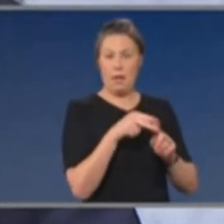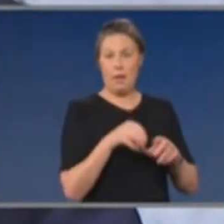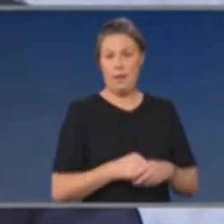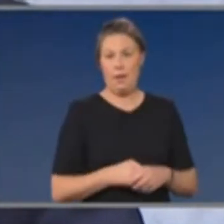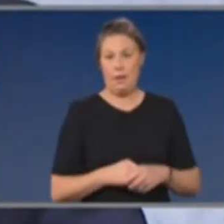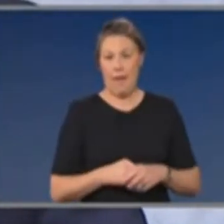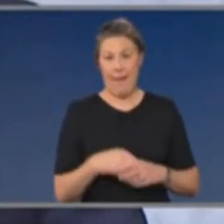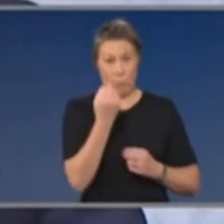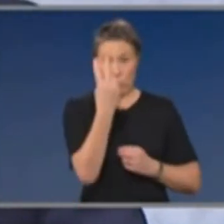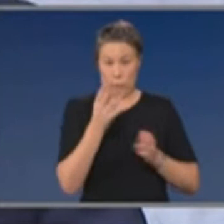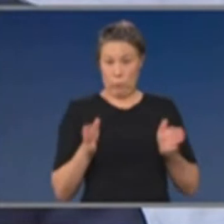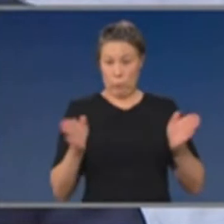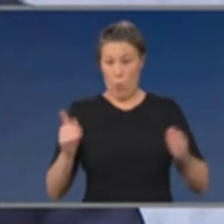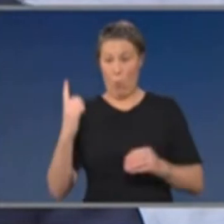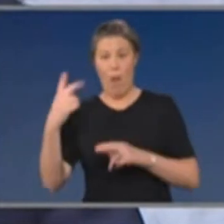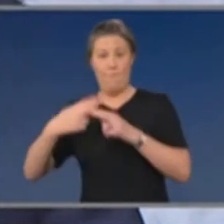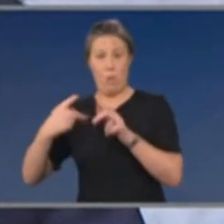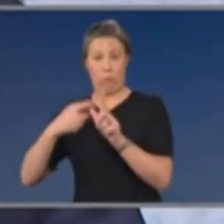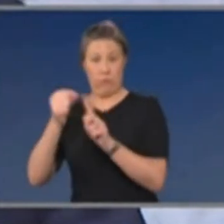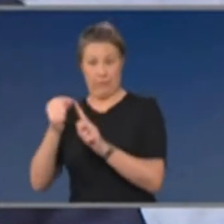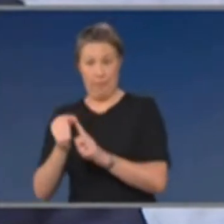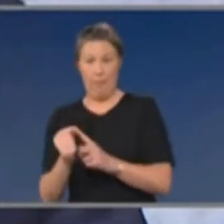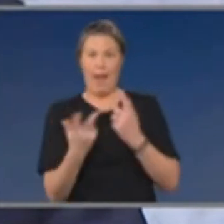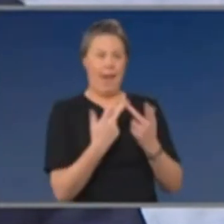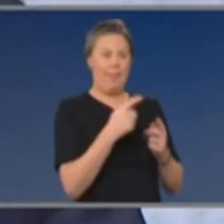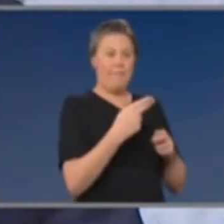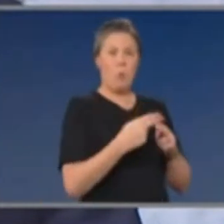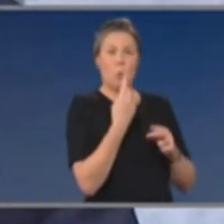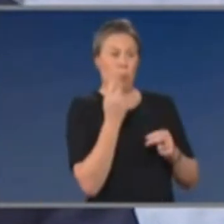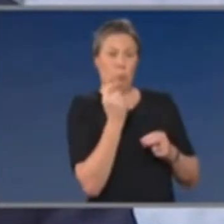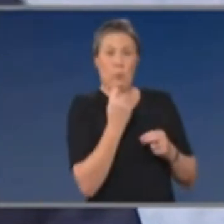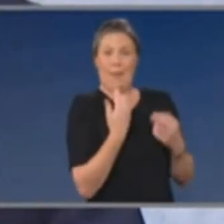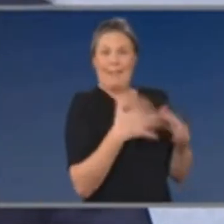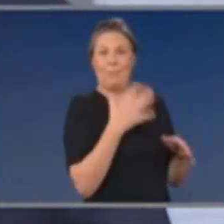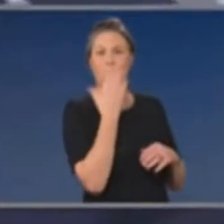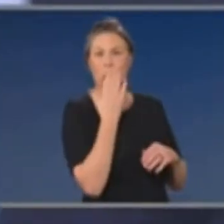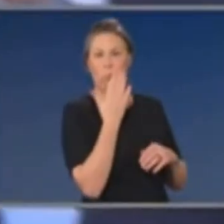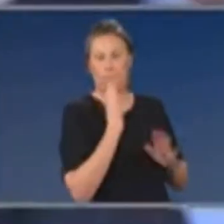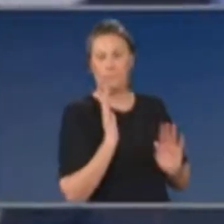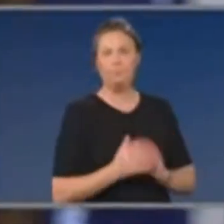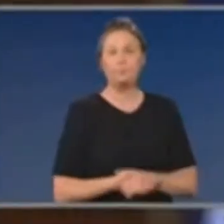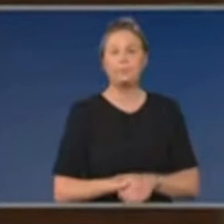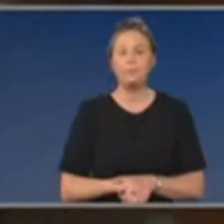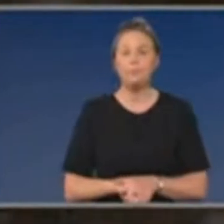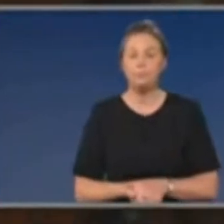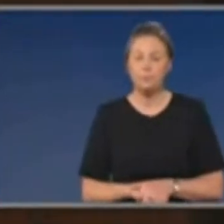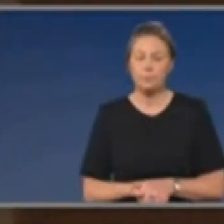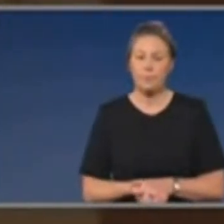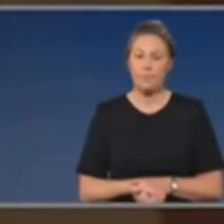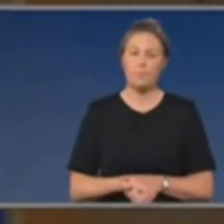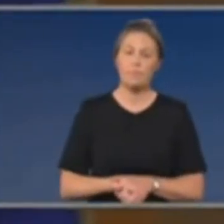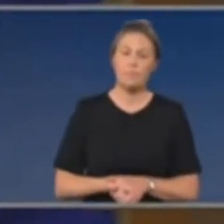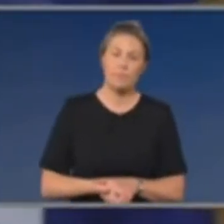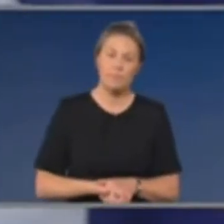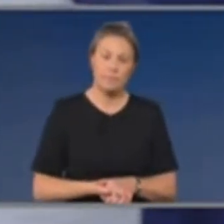apprentices, and that is the most urgent need as we speak right now. But Michaela, do you want to add to that? David, certainly in terms of the